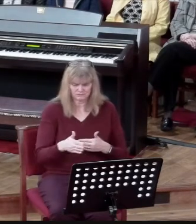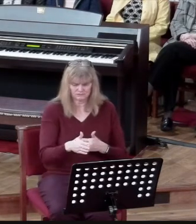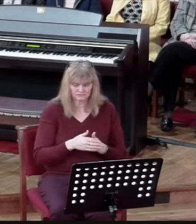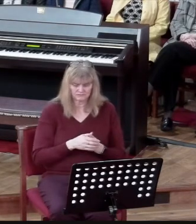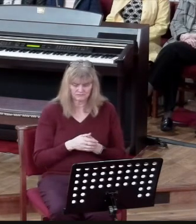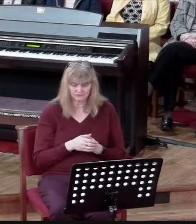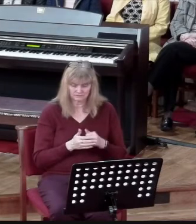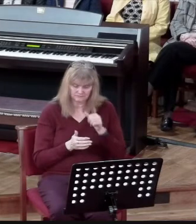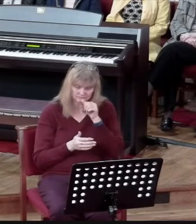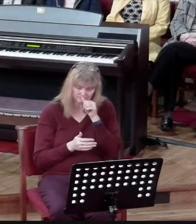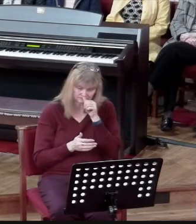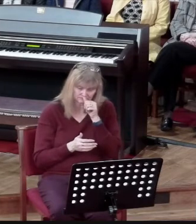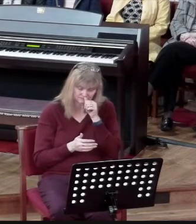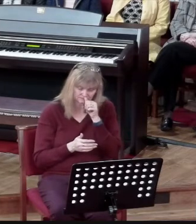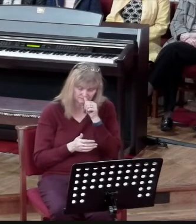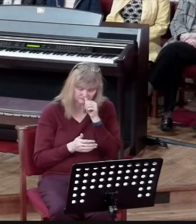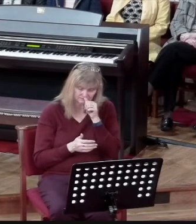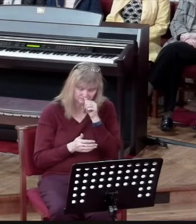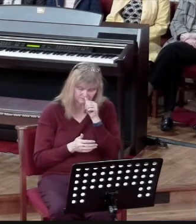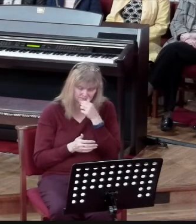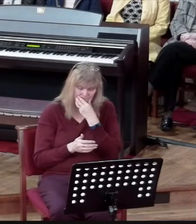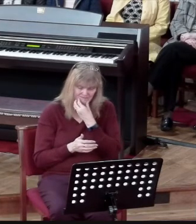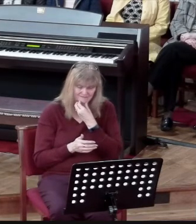counted those fish. Why else put in